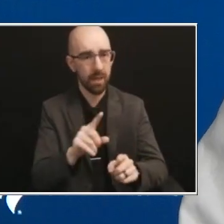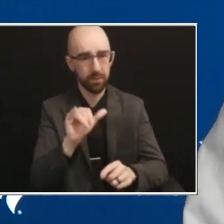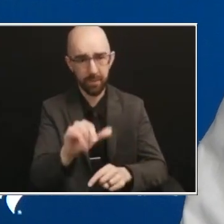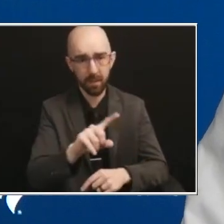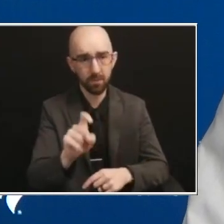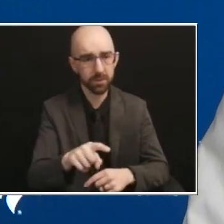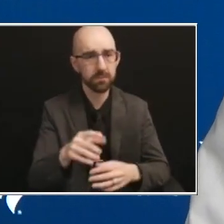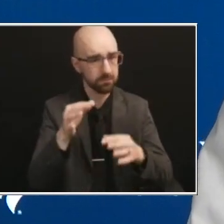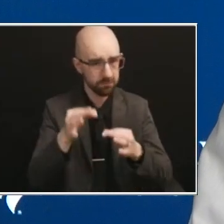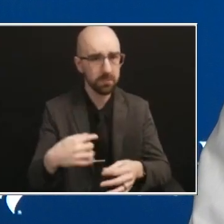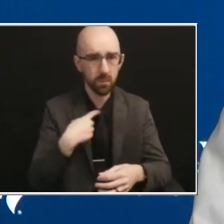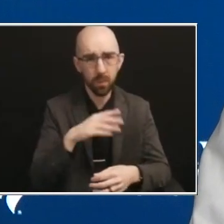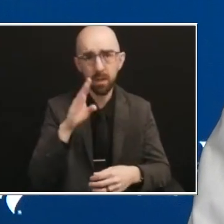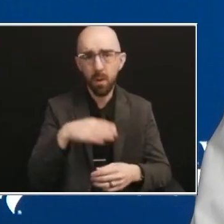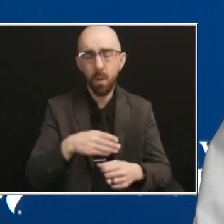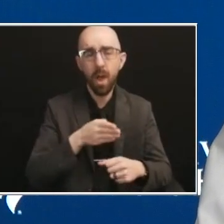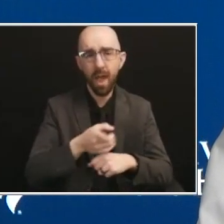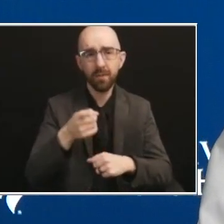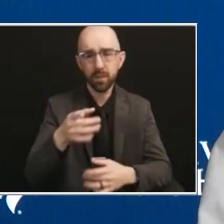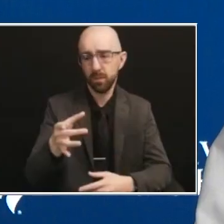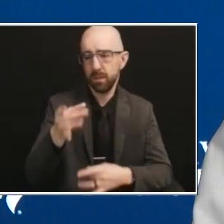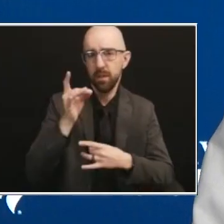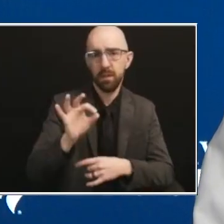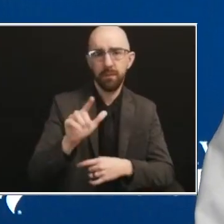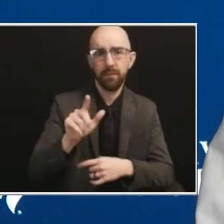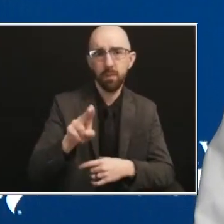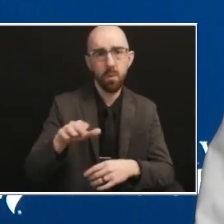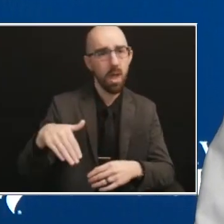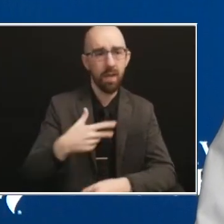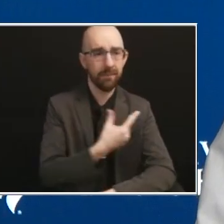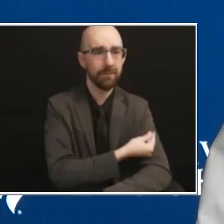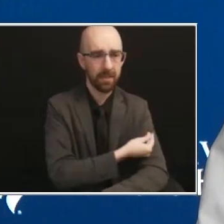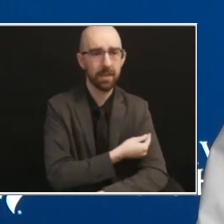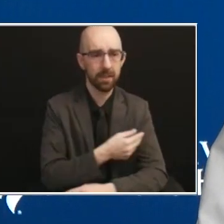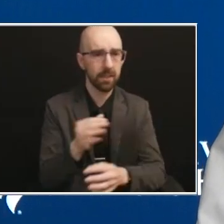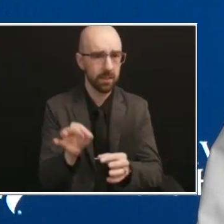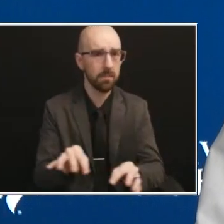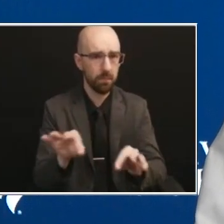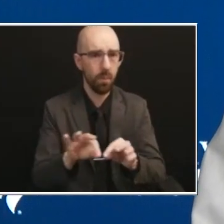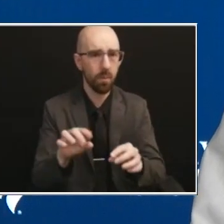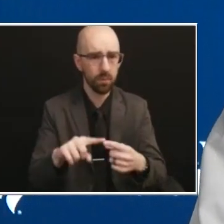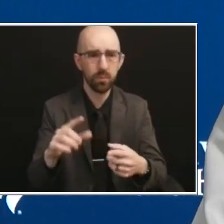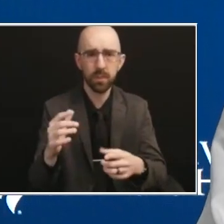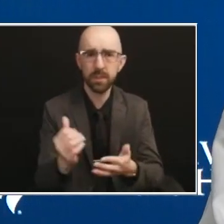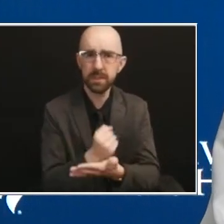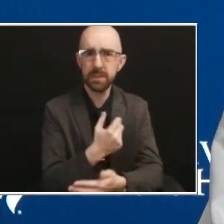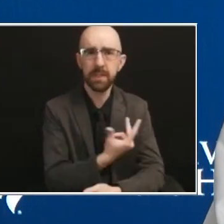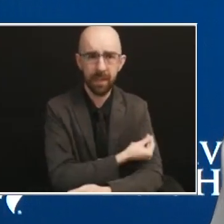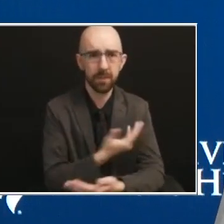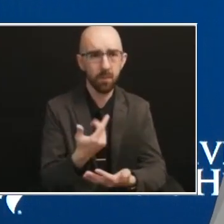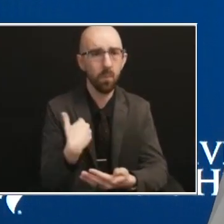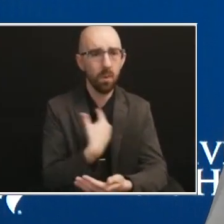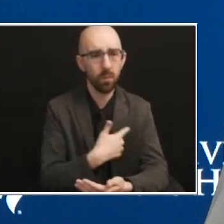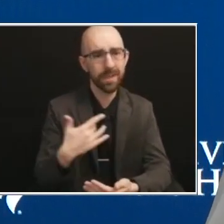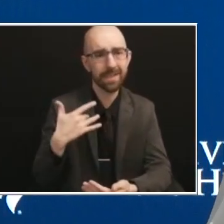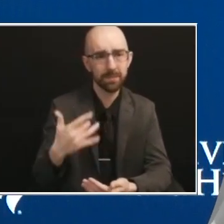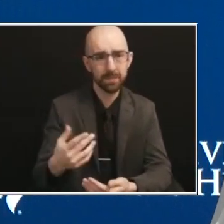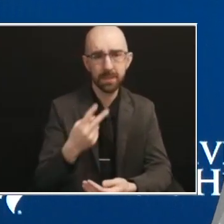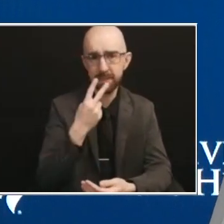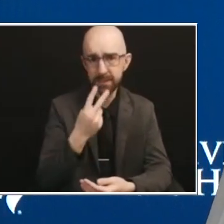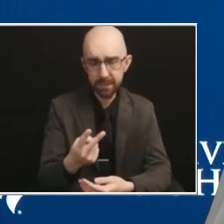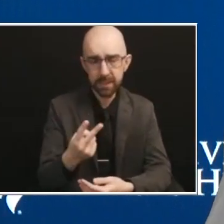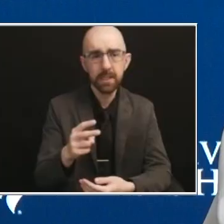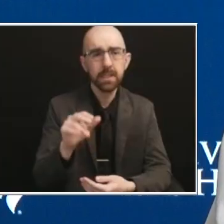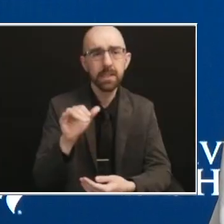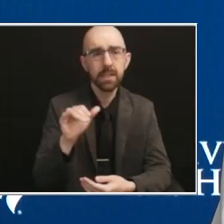know that after you had the flu, if you haven't been vaccinated, it is important to get vaccinated, because what we do typically see is that